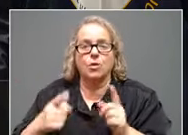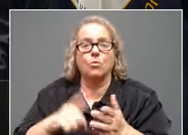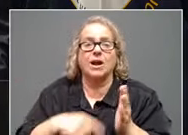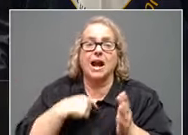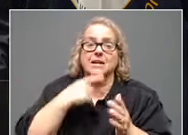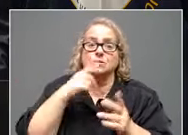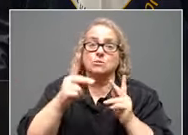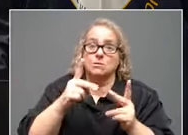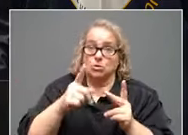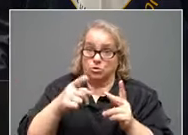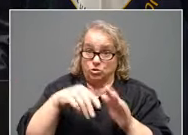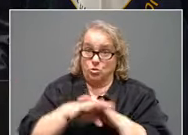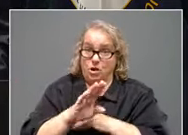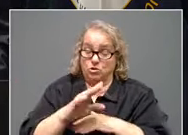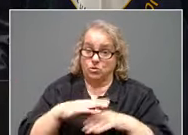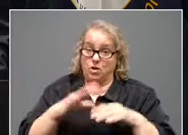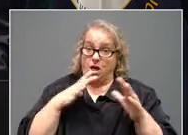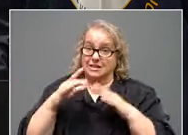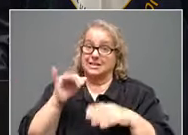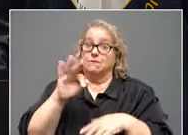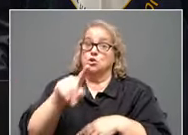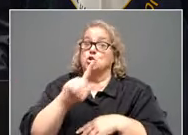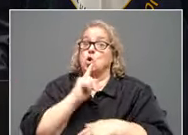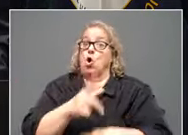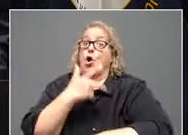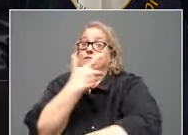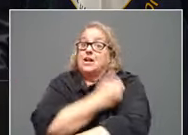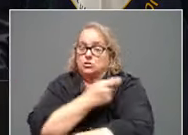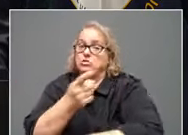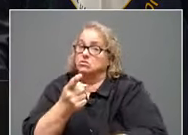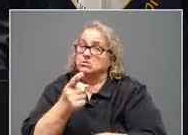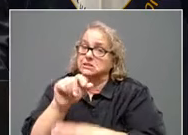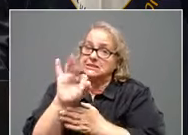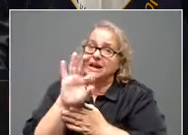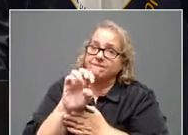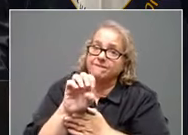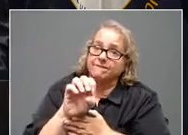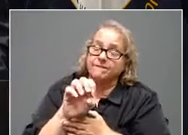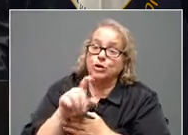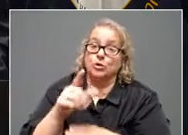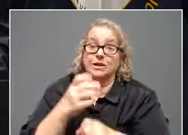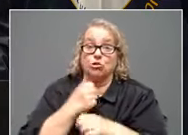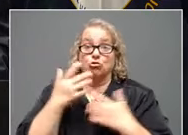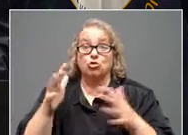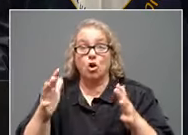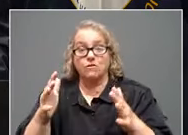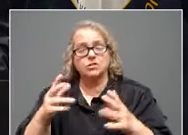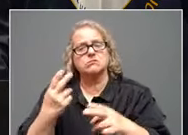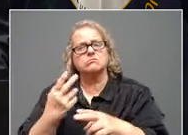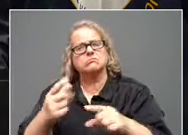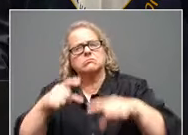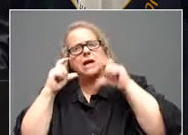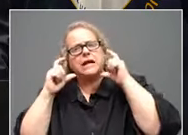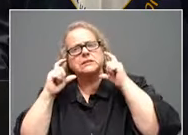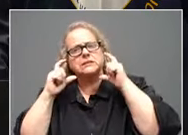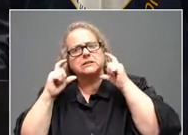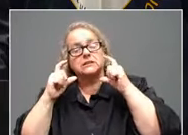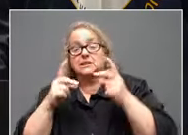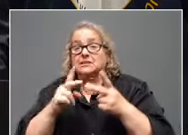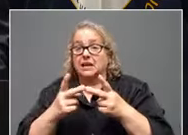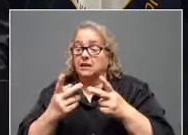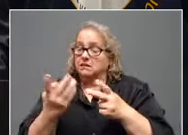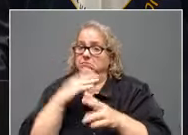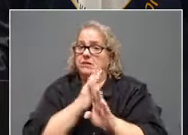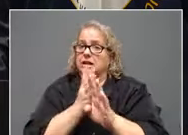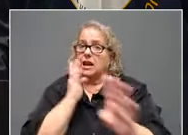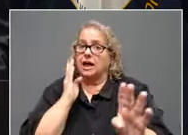is, if you are vaccinated, you are pretty safe. But if you get nervous, you can put on that mask. Second, get online. You can look wherever